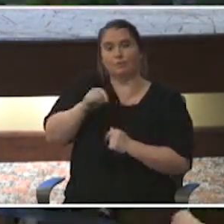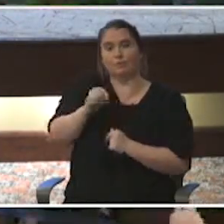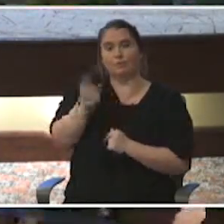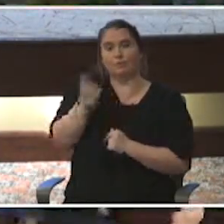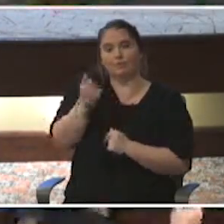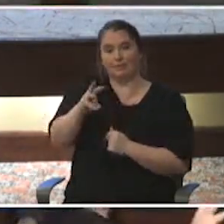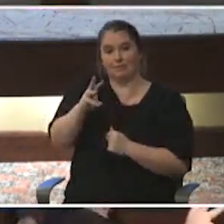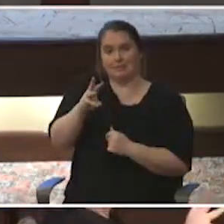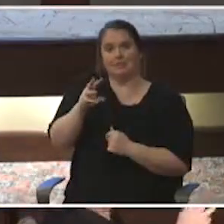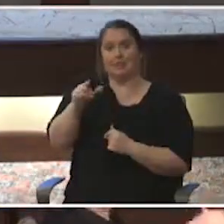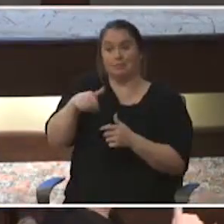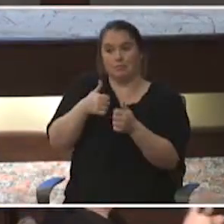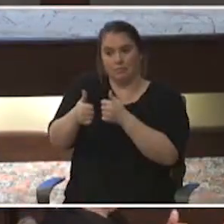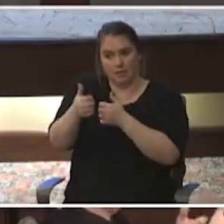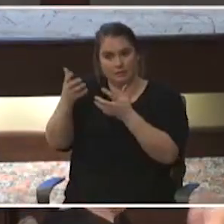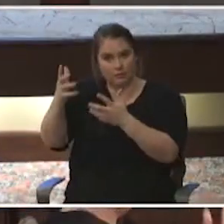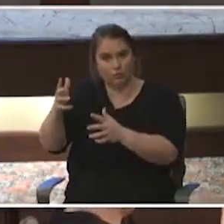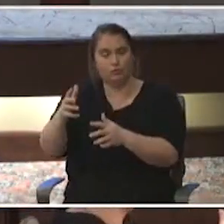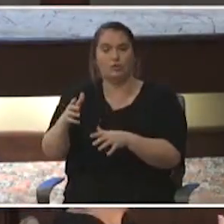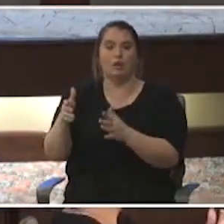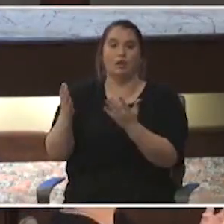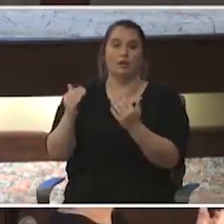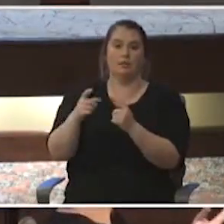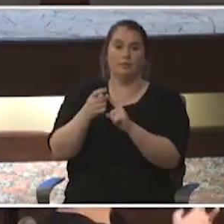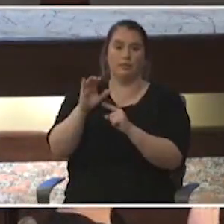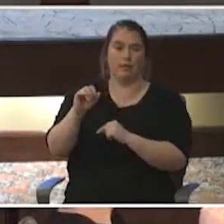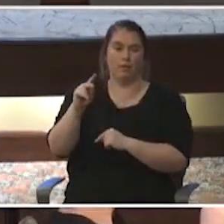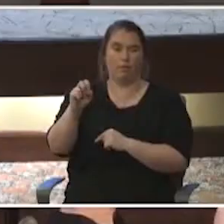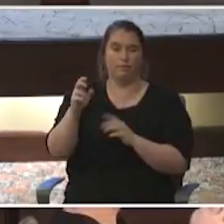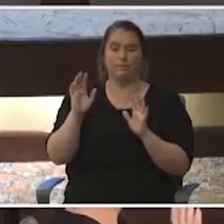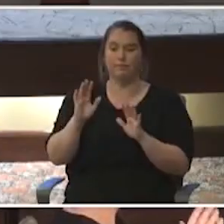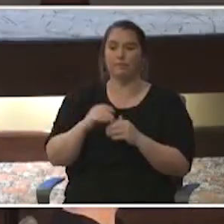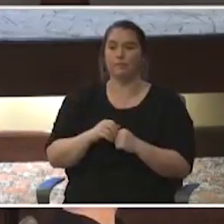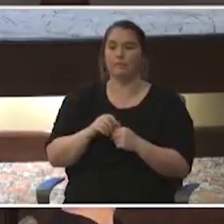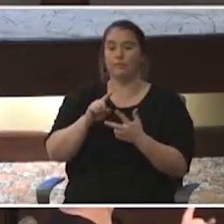passed 6-0 on a vote. Item